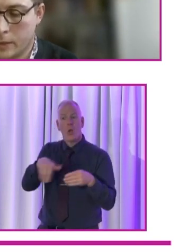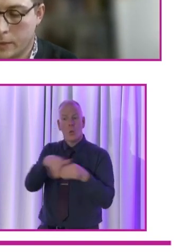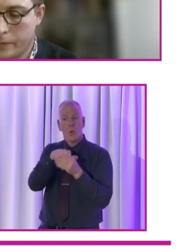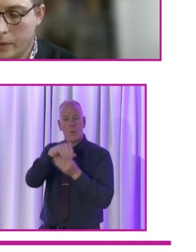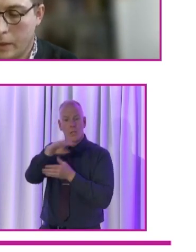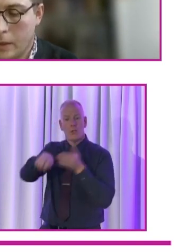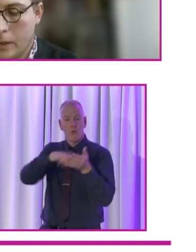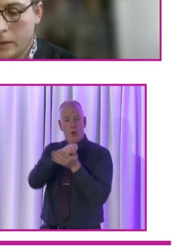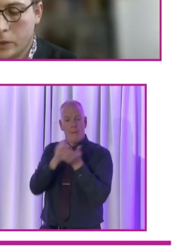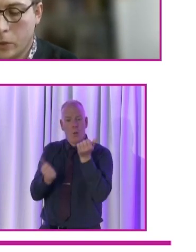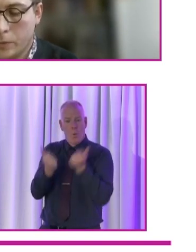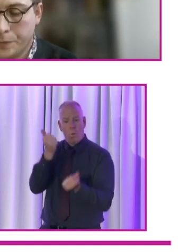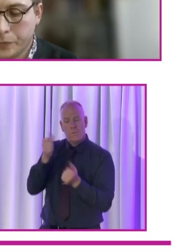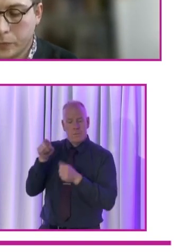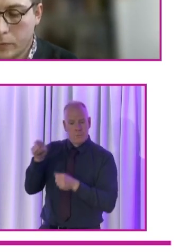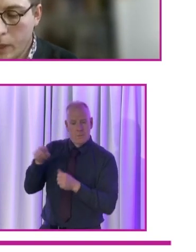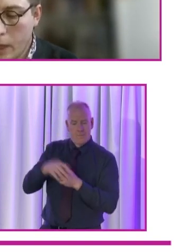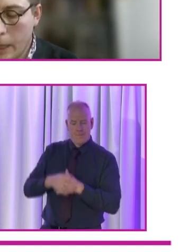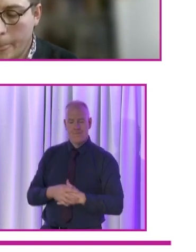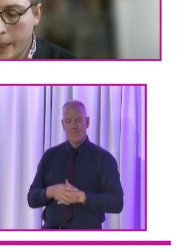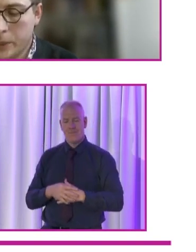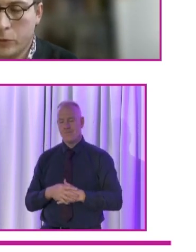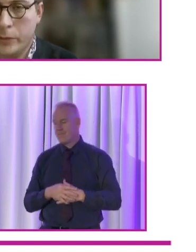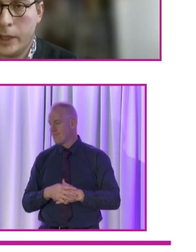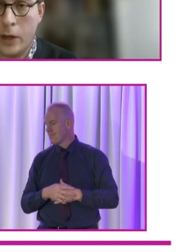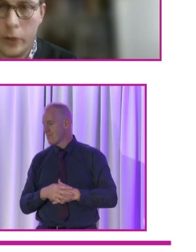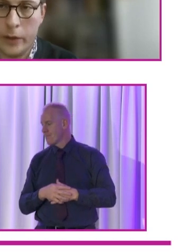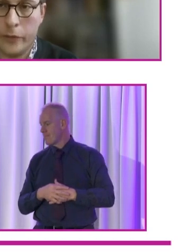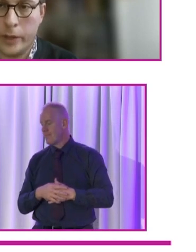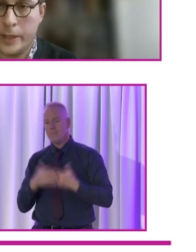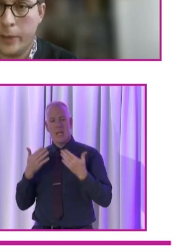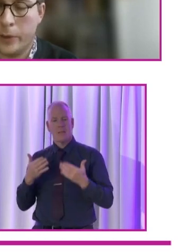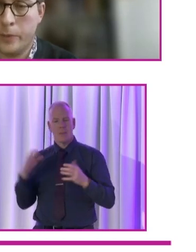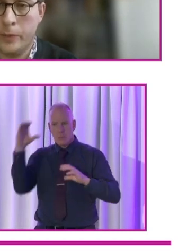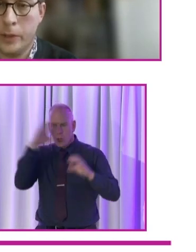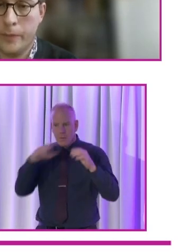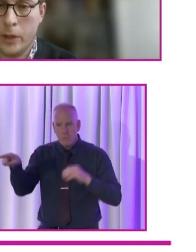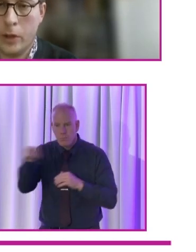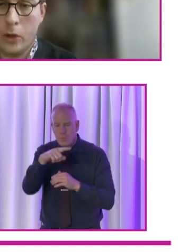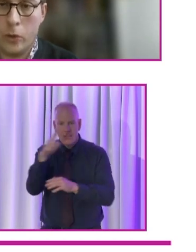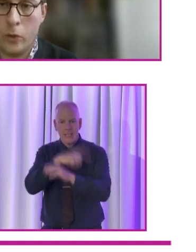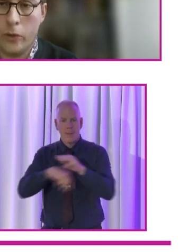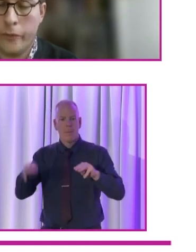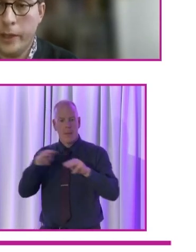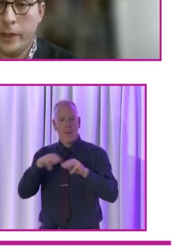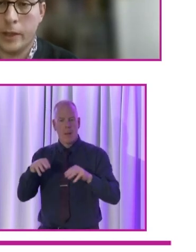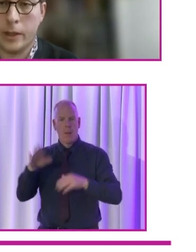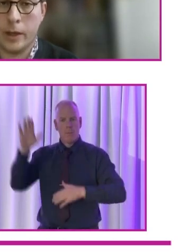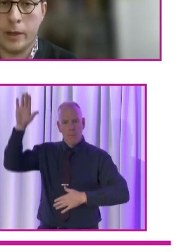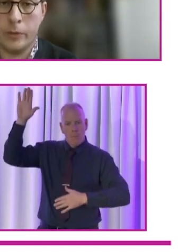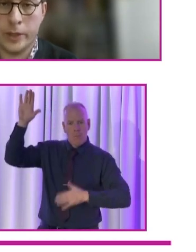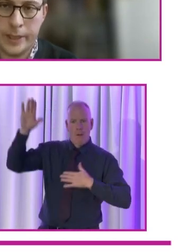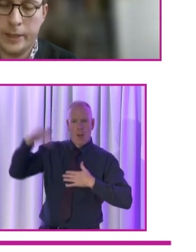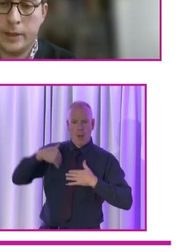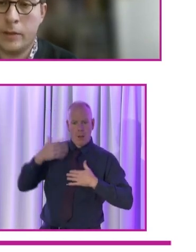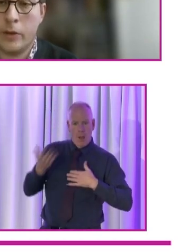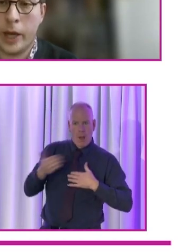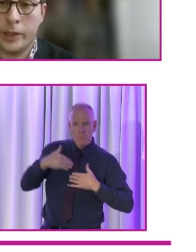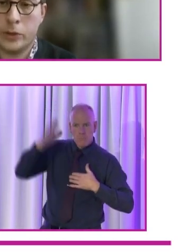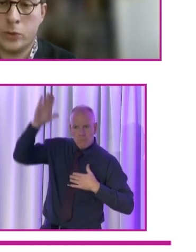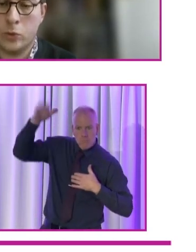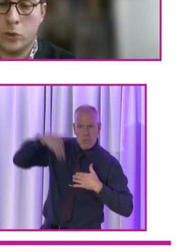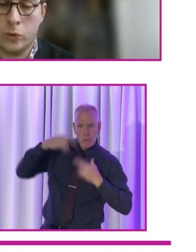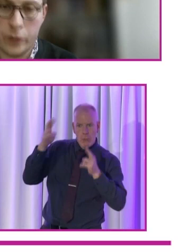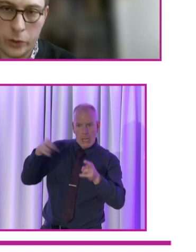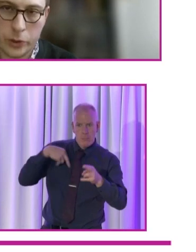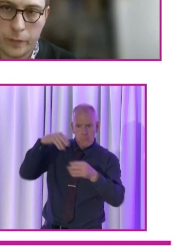of Justice. So at the moment, they are looking for disabled people who feel or see that their